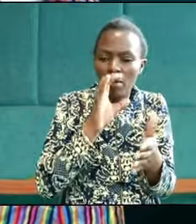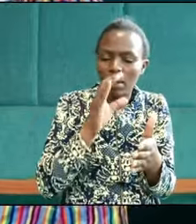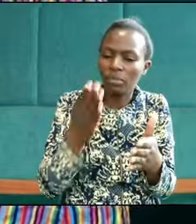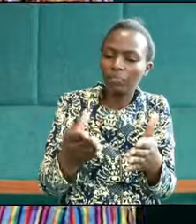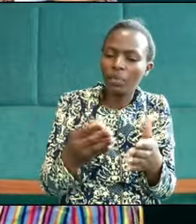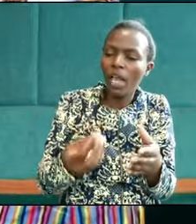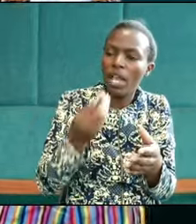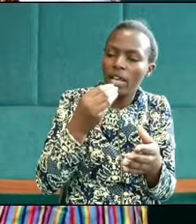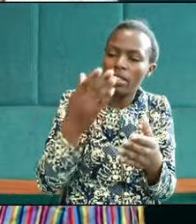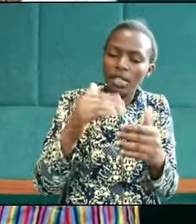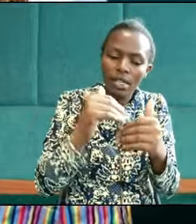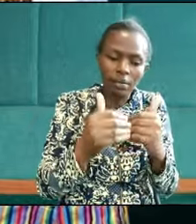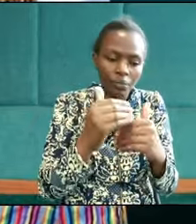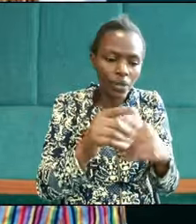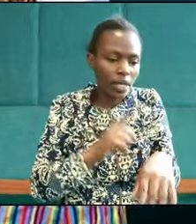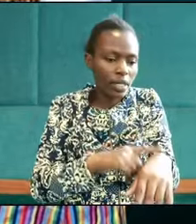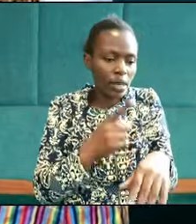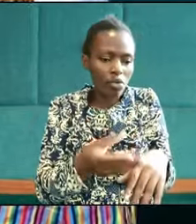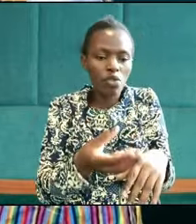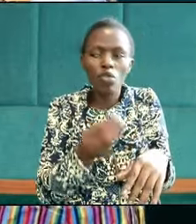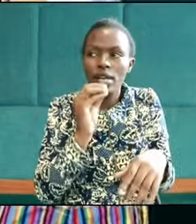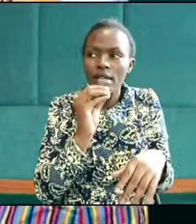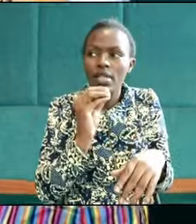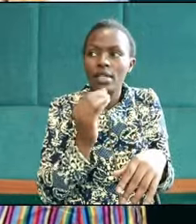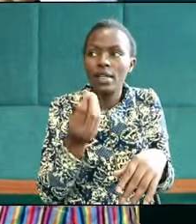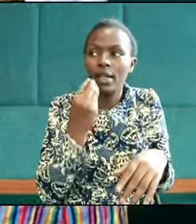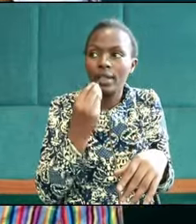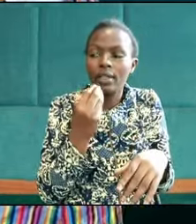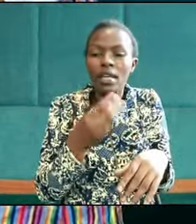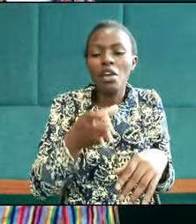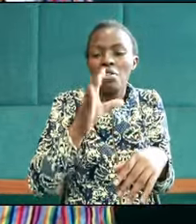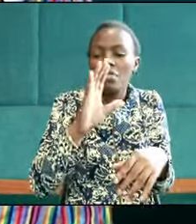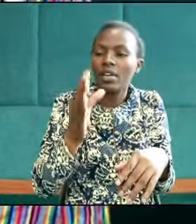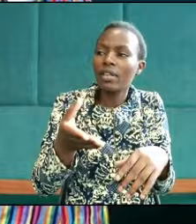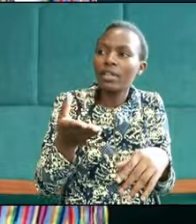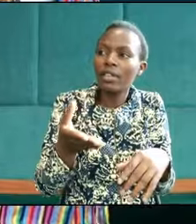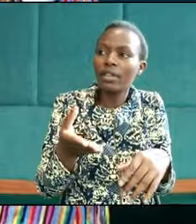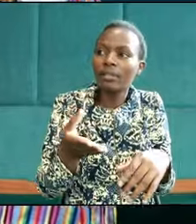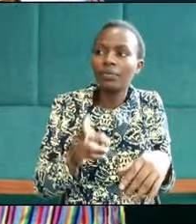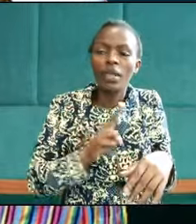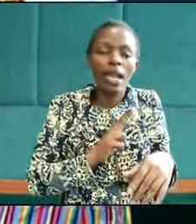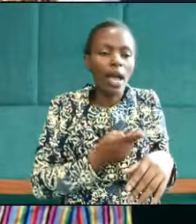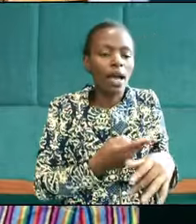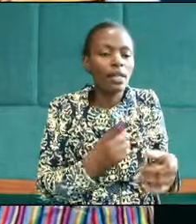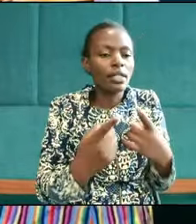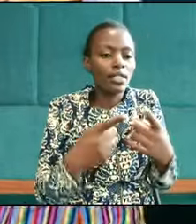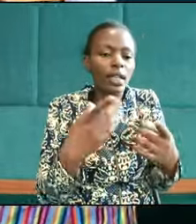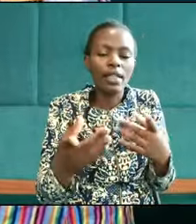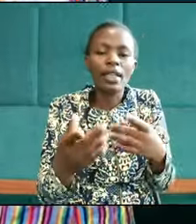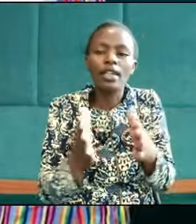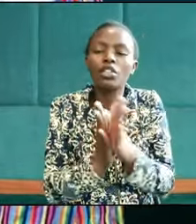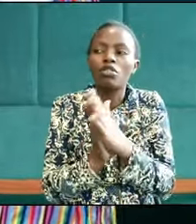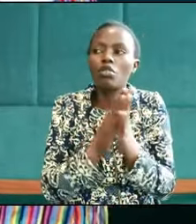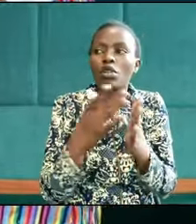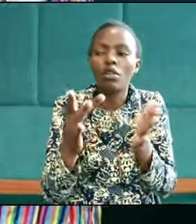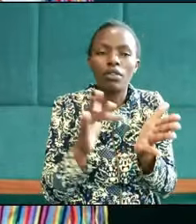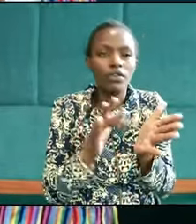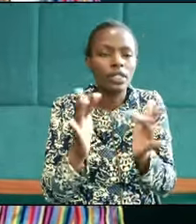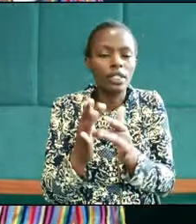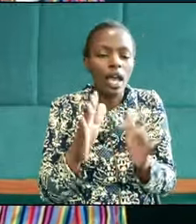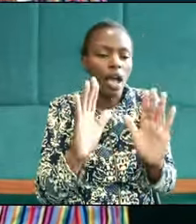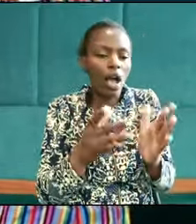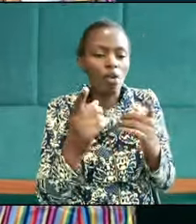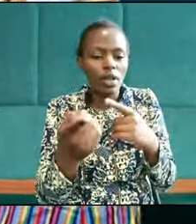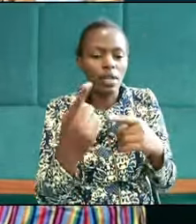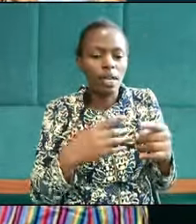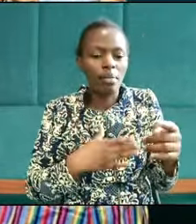Communion, when we eat this bread and drink this cup, we are telling the story of Jesus, how he came and died for our